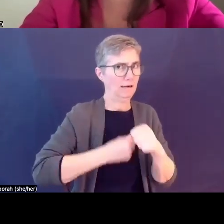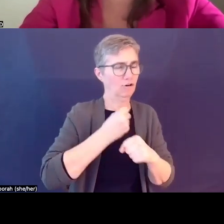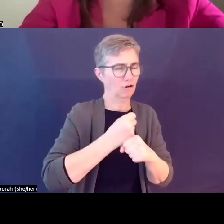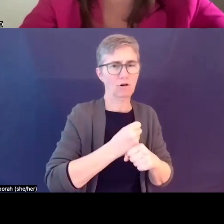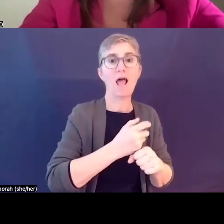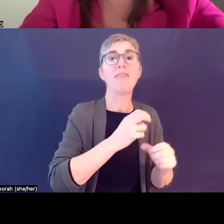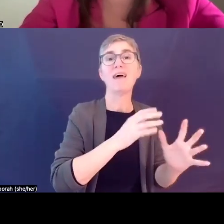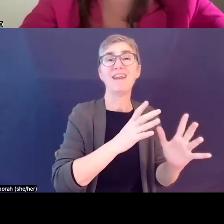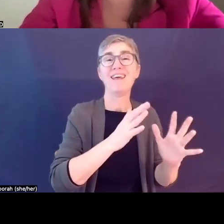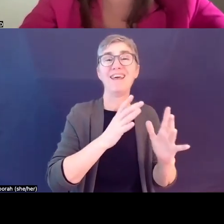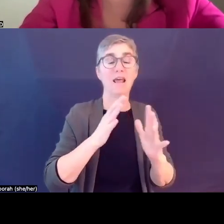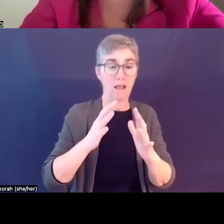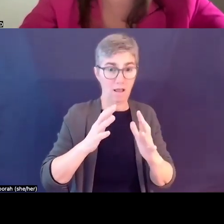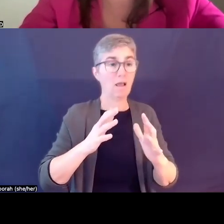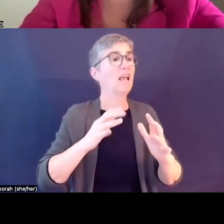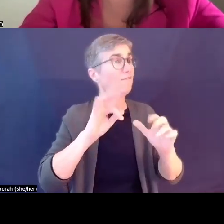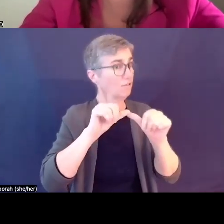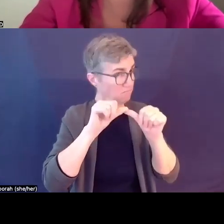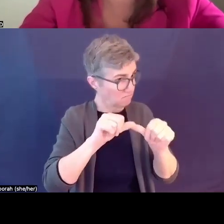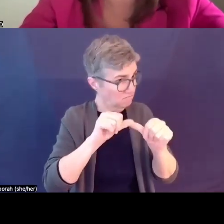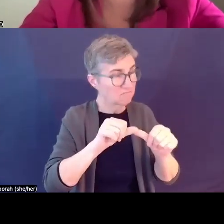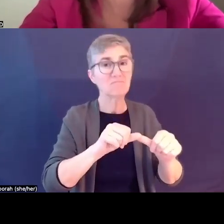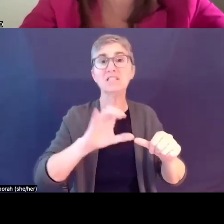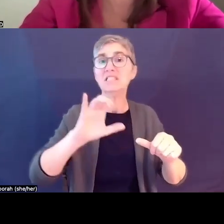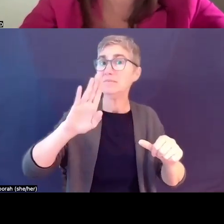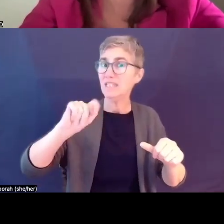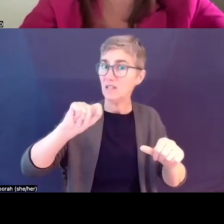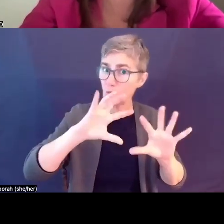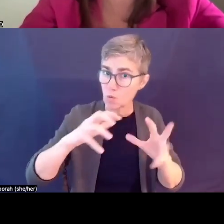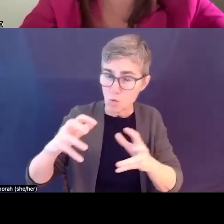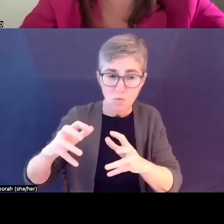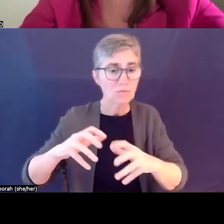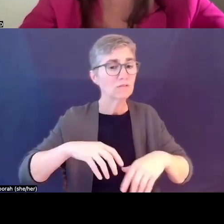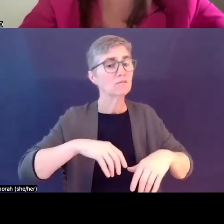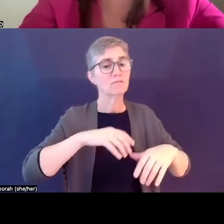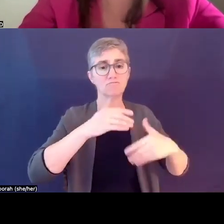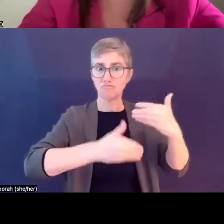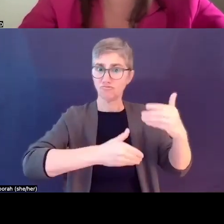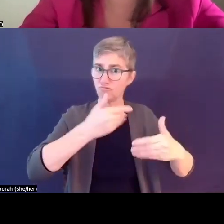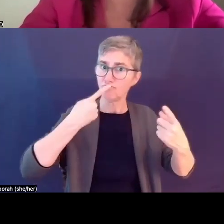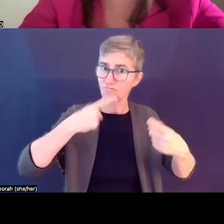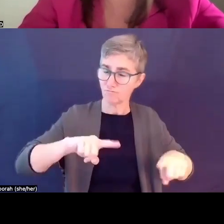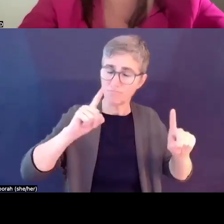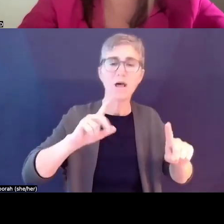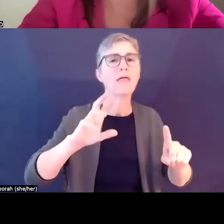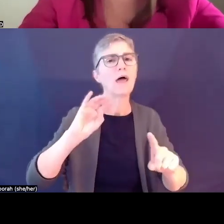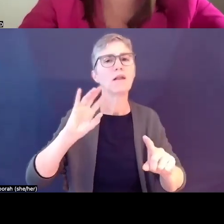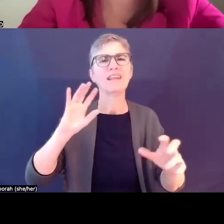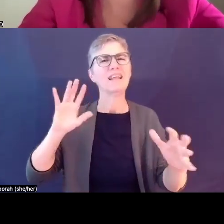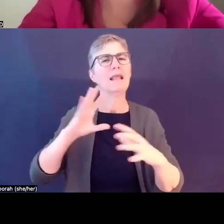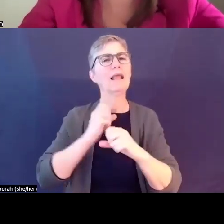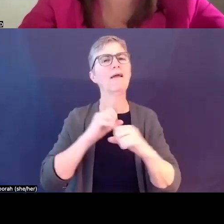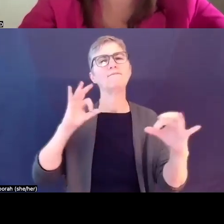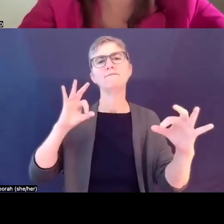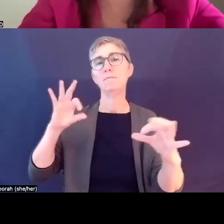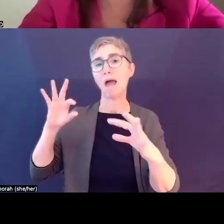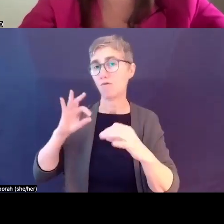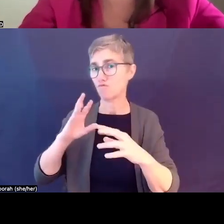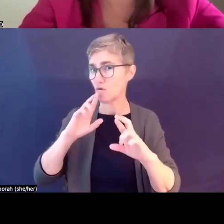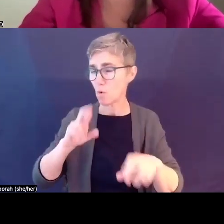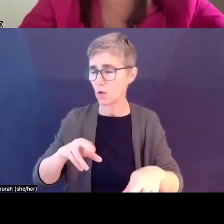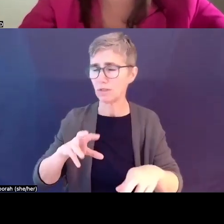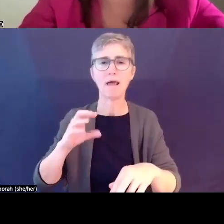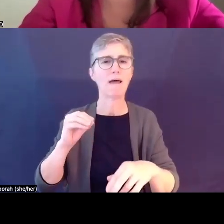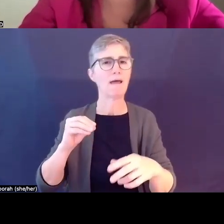fidelity in risk needs assessment, treatment plans, and CBT groups during the initial 12 months, then these sites receive feedback reports and recommendations, but our